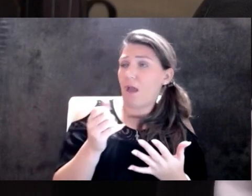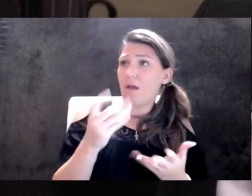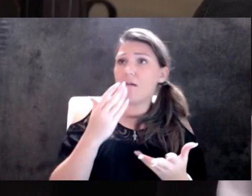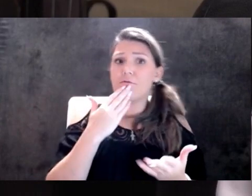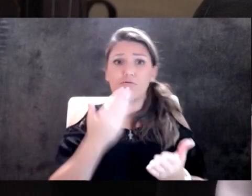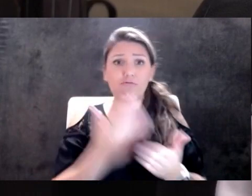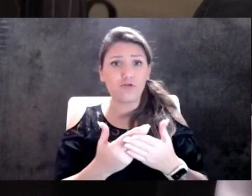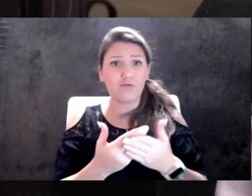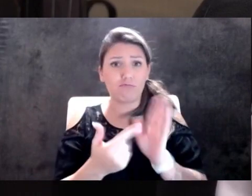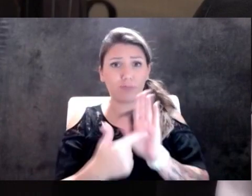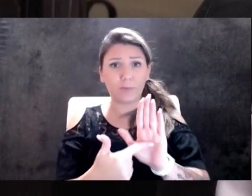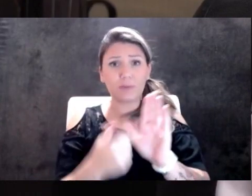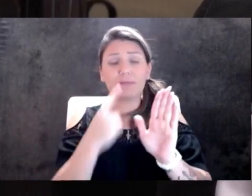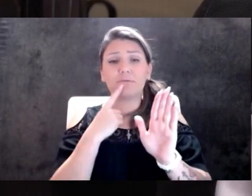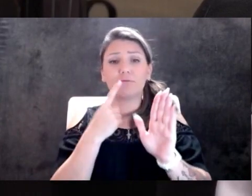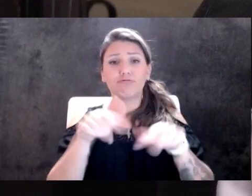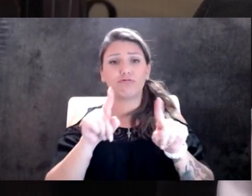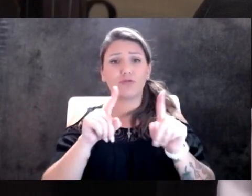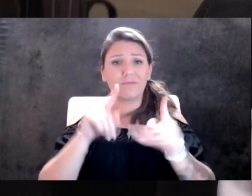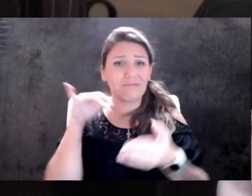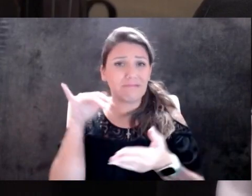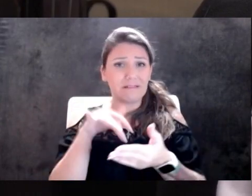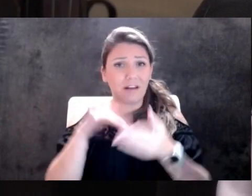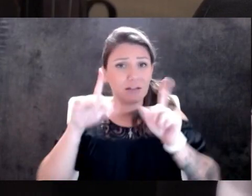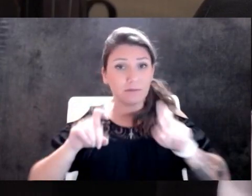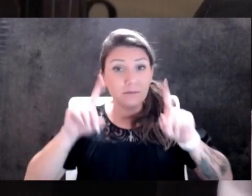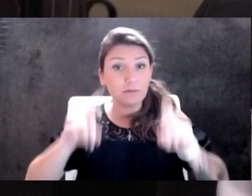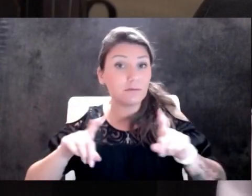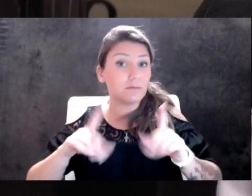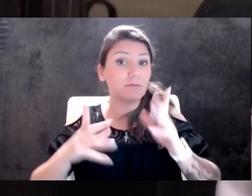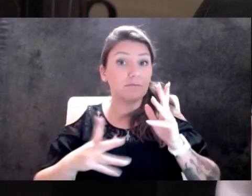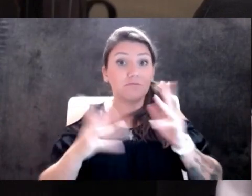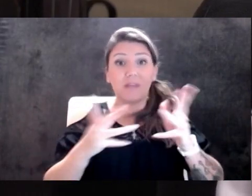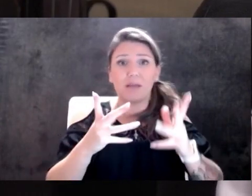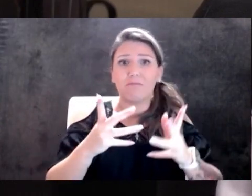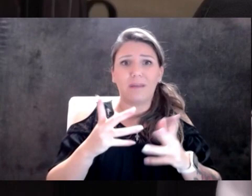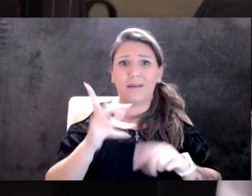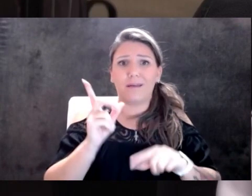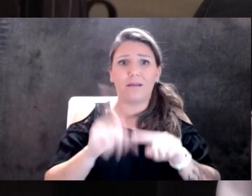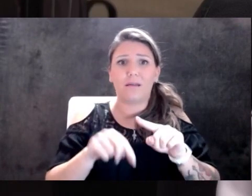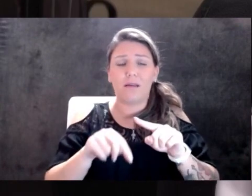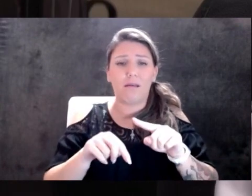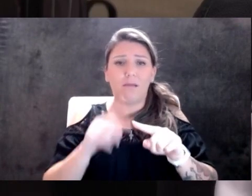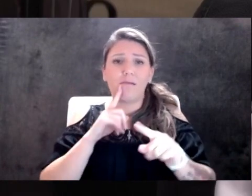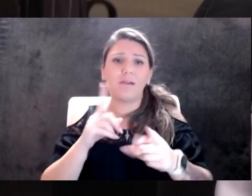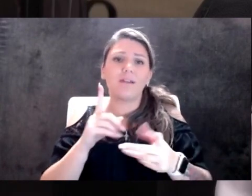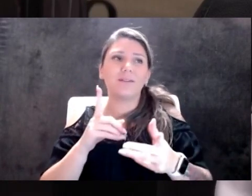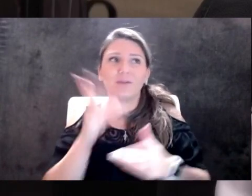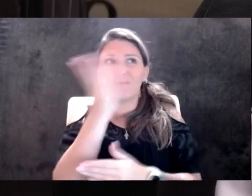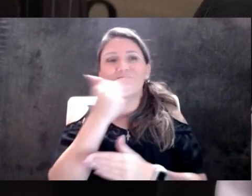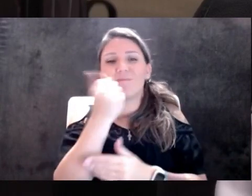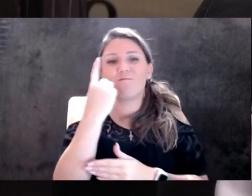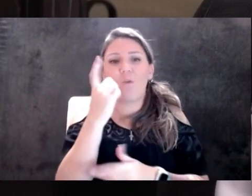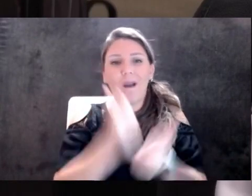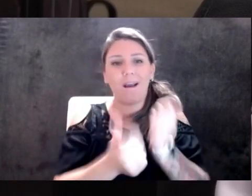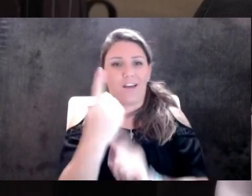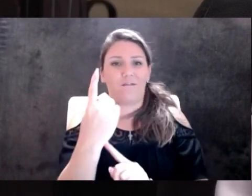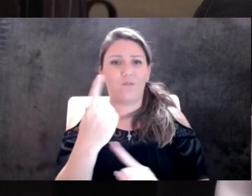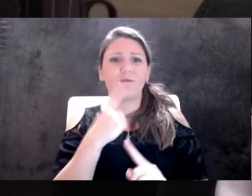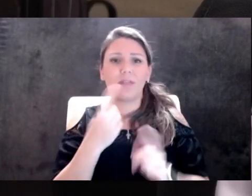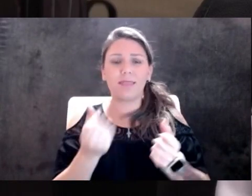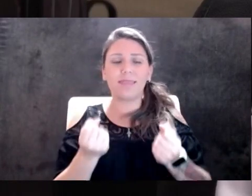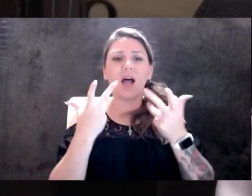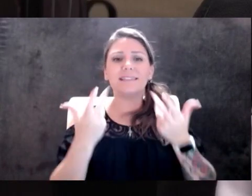new treatments that we come out with can't perhaps do justice to everybody that we want it to. So there's lots of efforts on